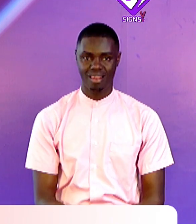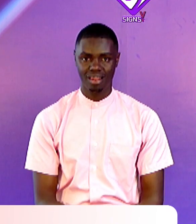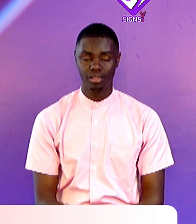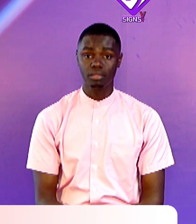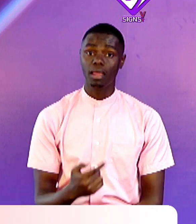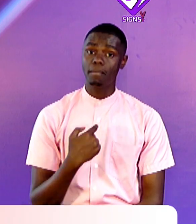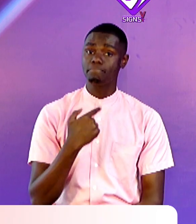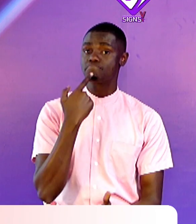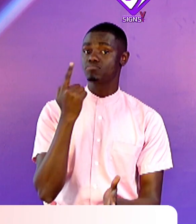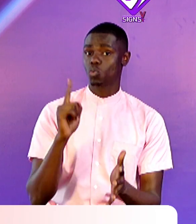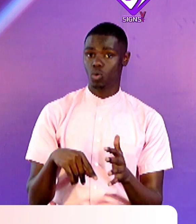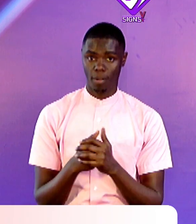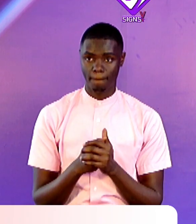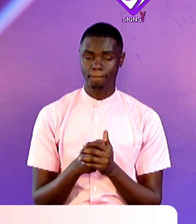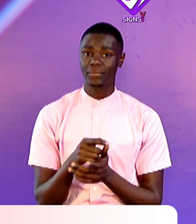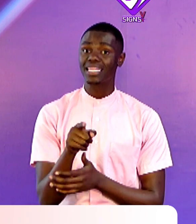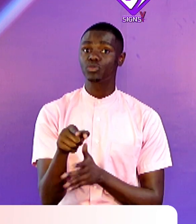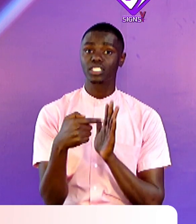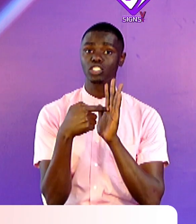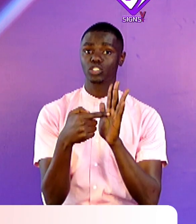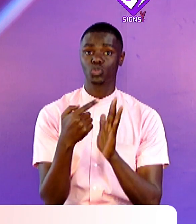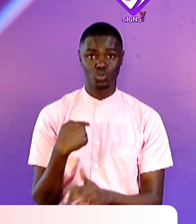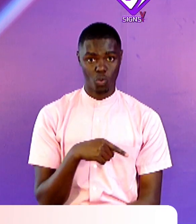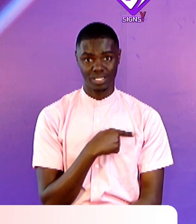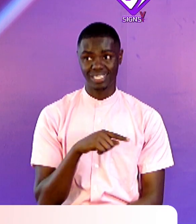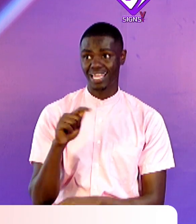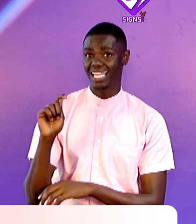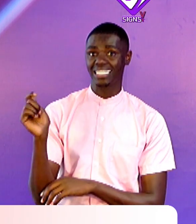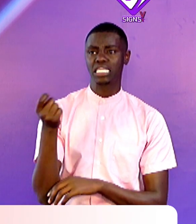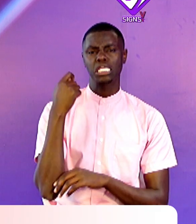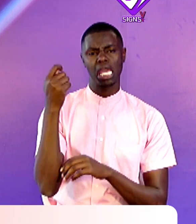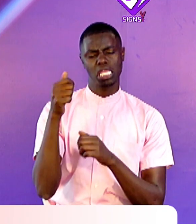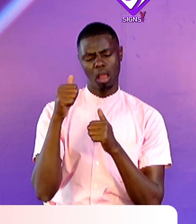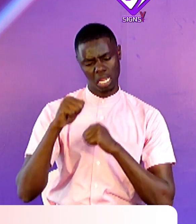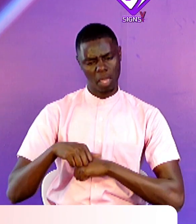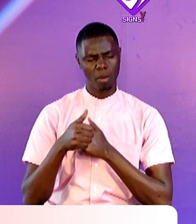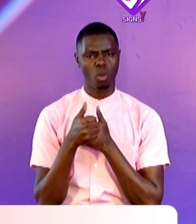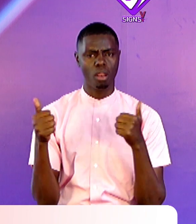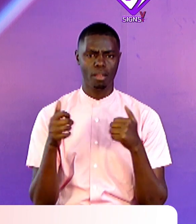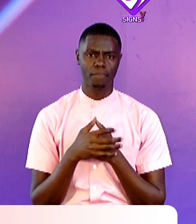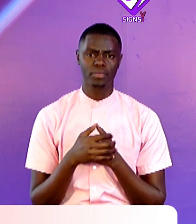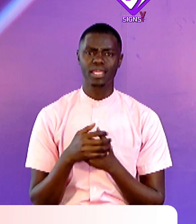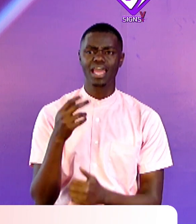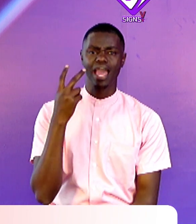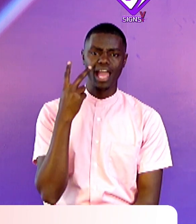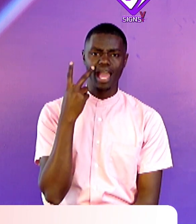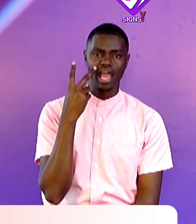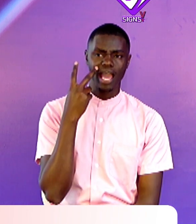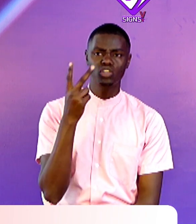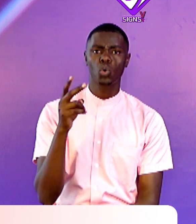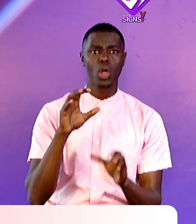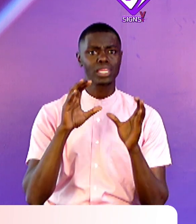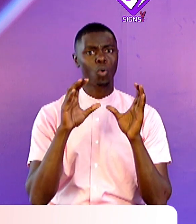say that this one should show us that Kenya is well able. And I also thank the